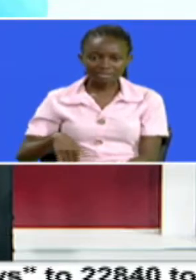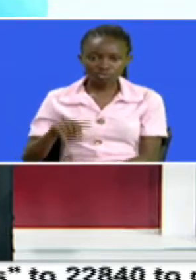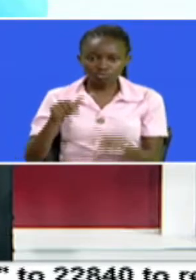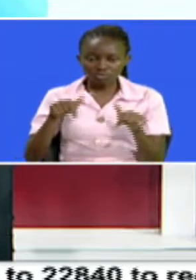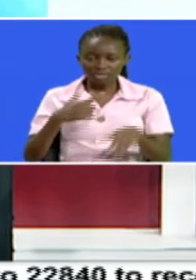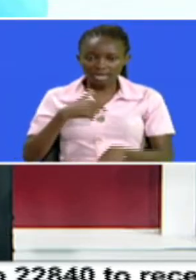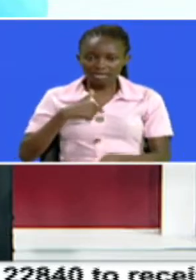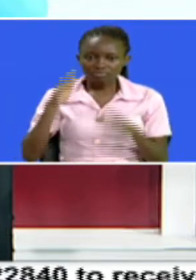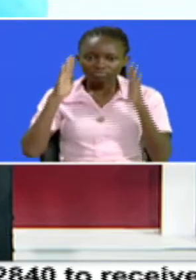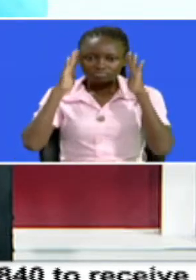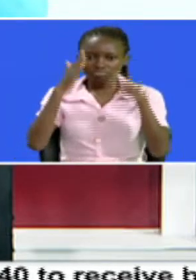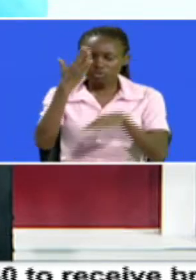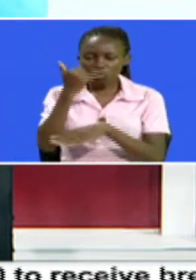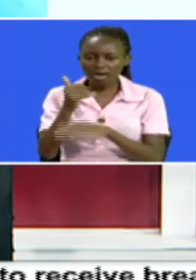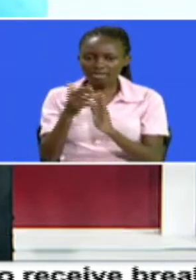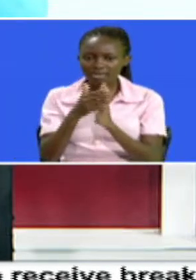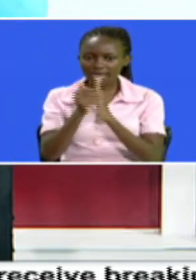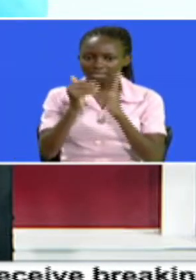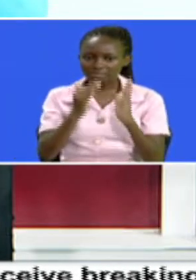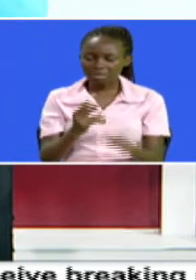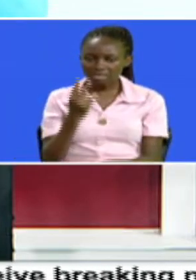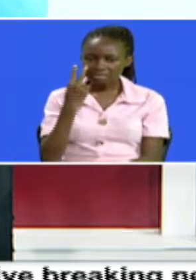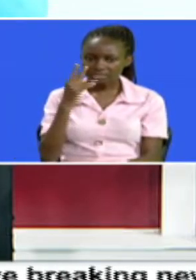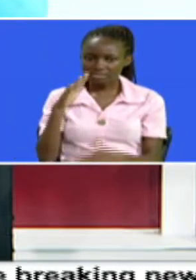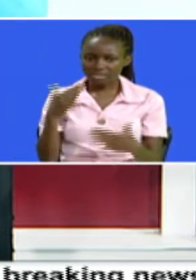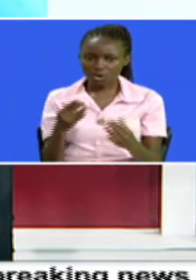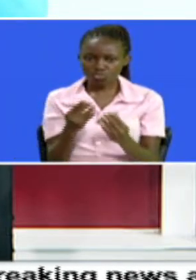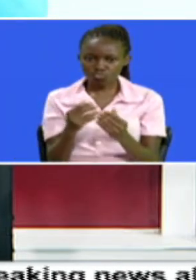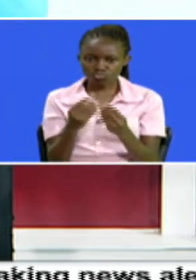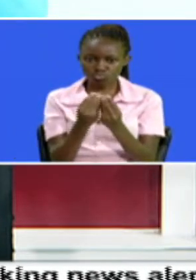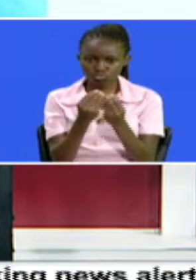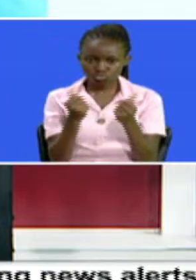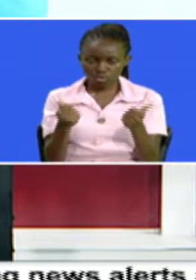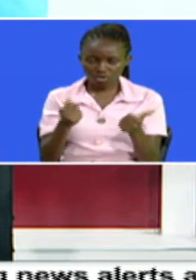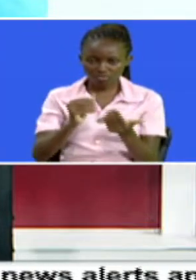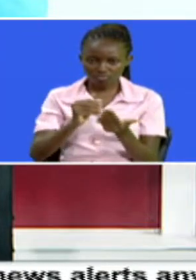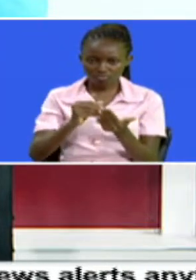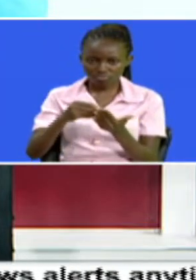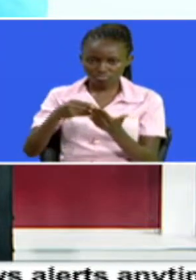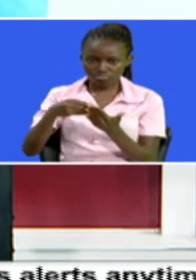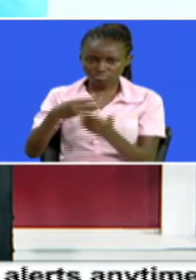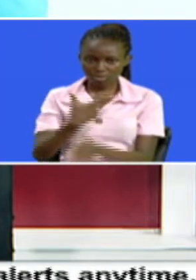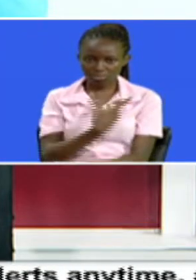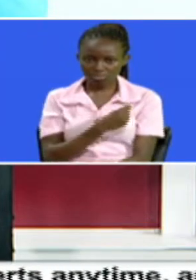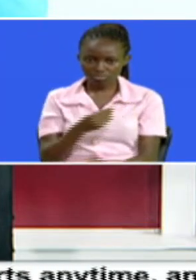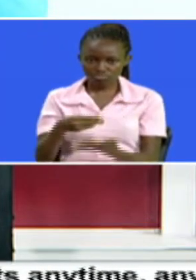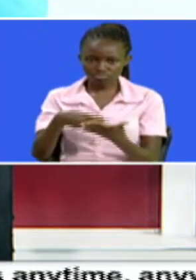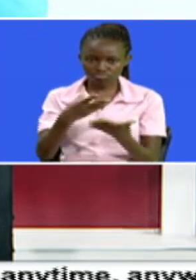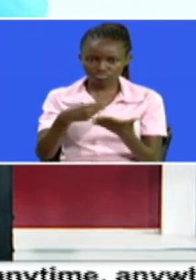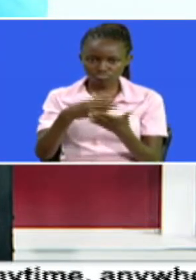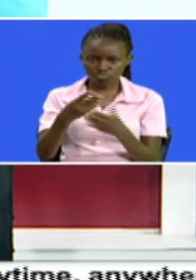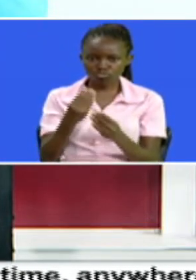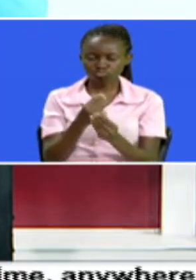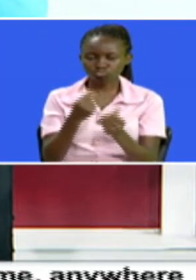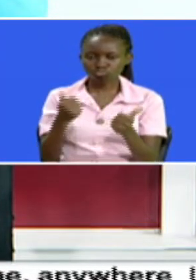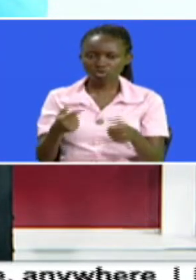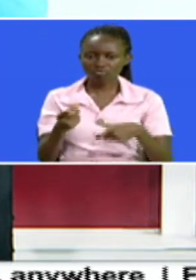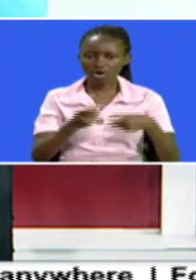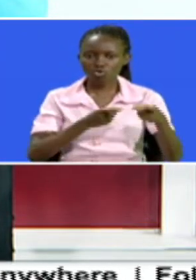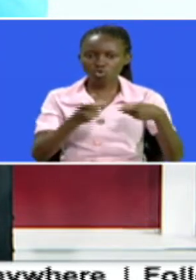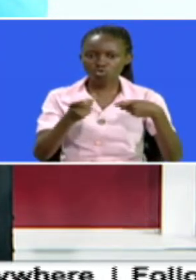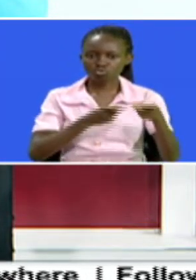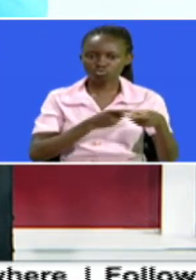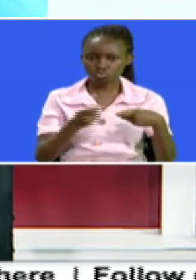experts are calling for the optimization of human rabies vaccine supply chain as a strategy to dog rabies control